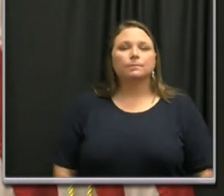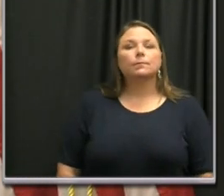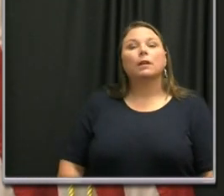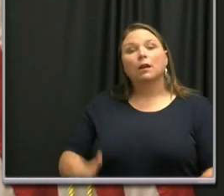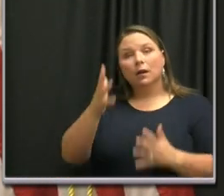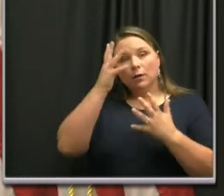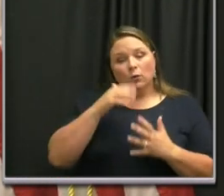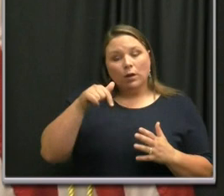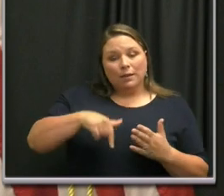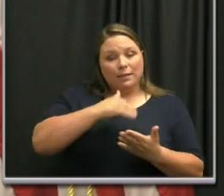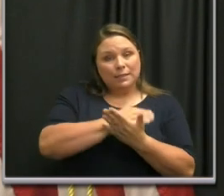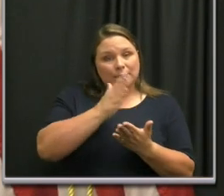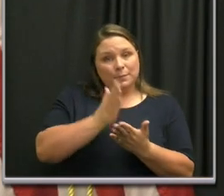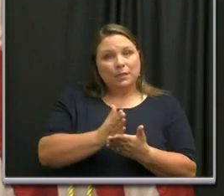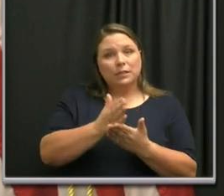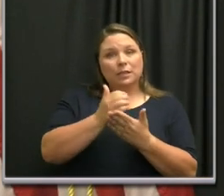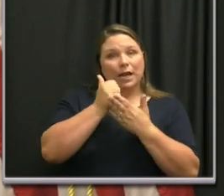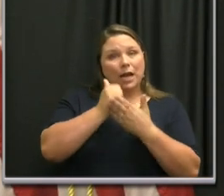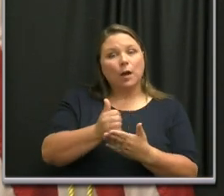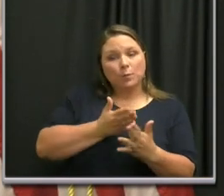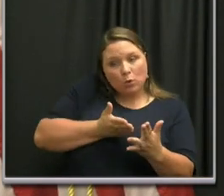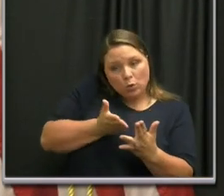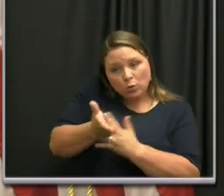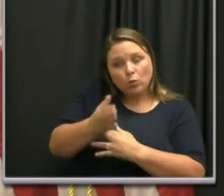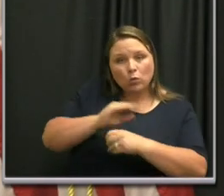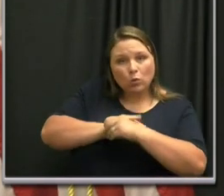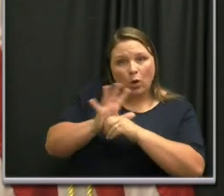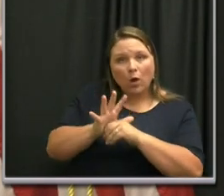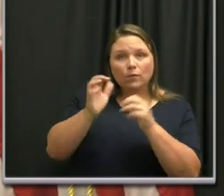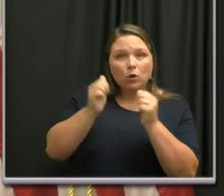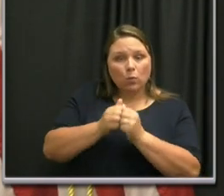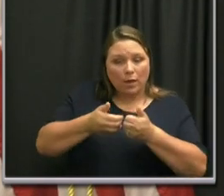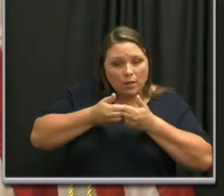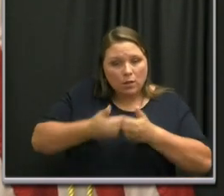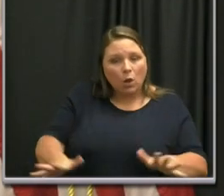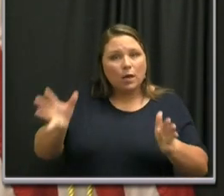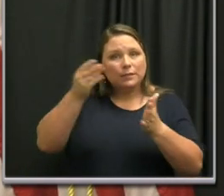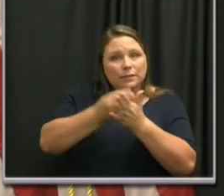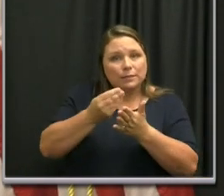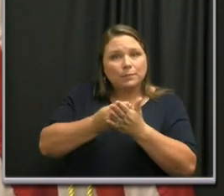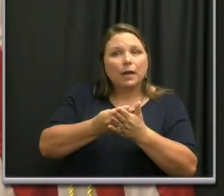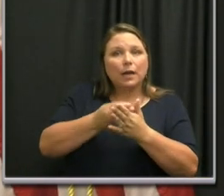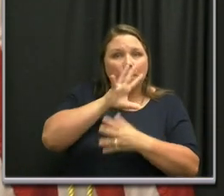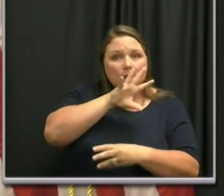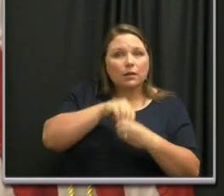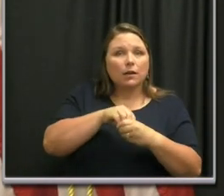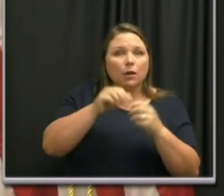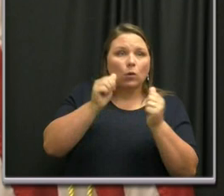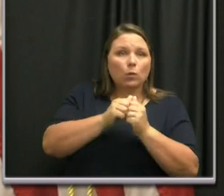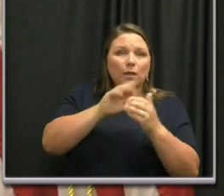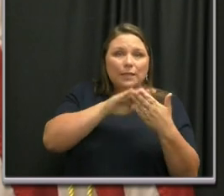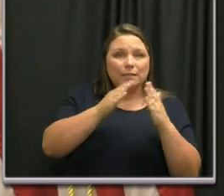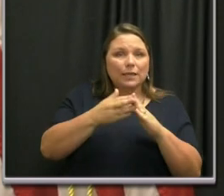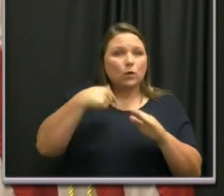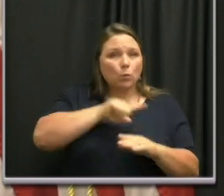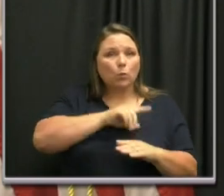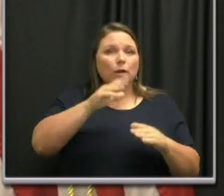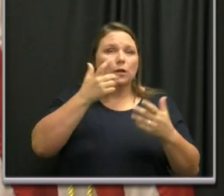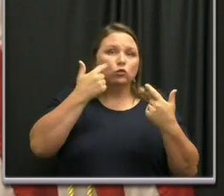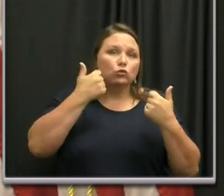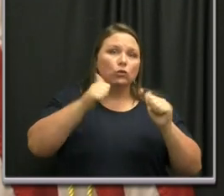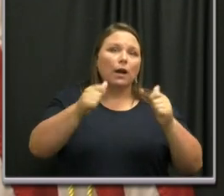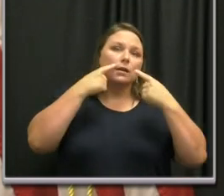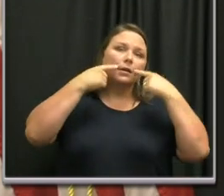Unfortunately, this budget is to get us through COVID with the dramatic loss in revenue with the city. We tried to accomplish that with several goals in mind, to